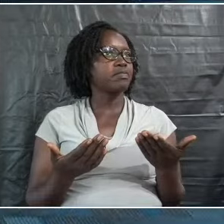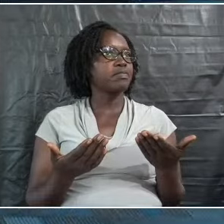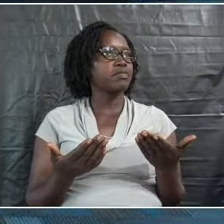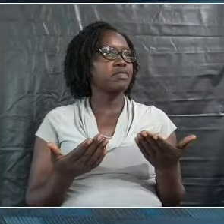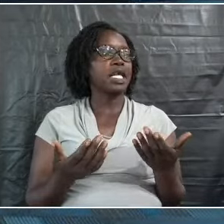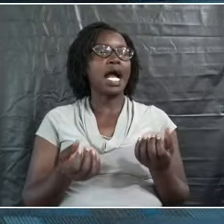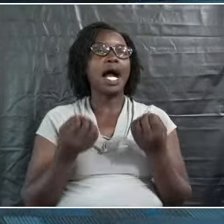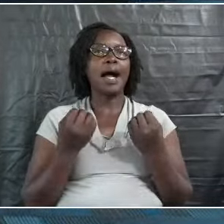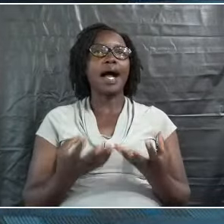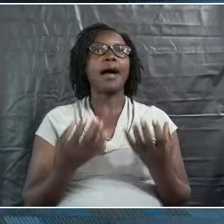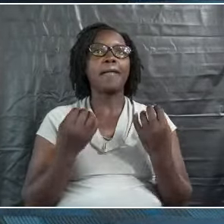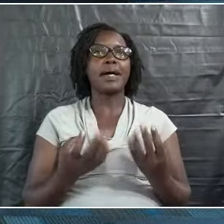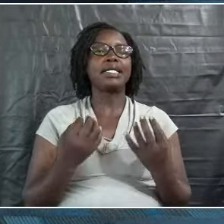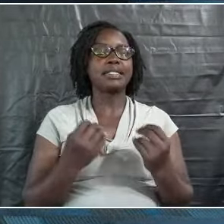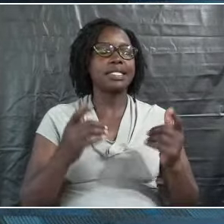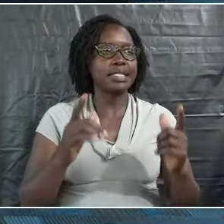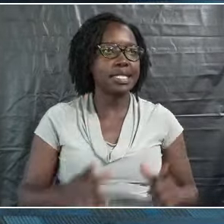abundant life